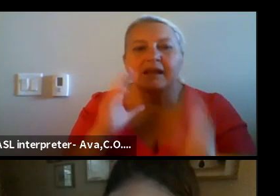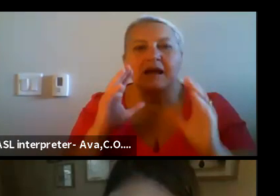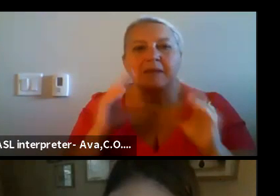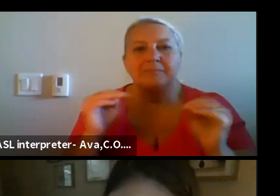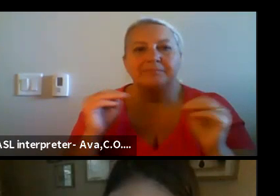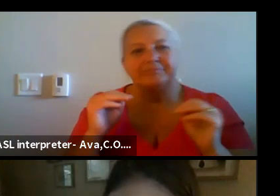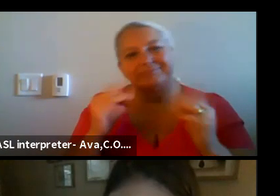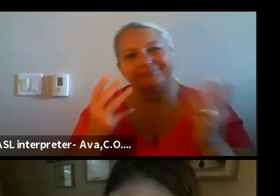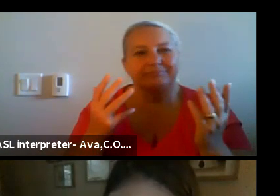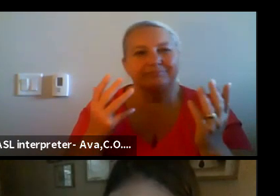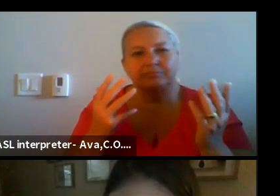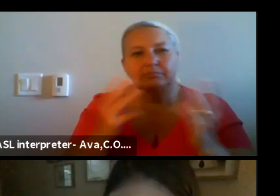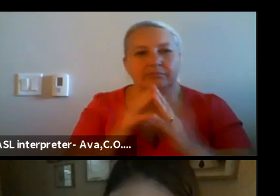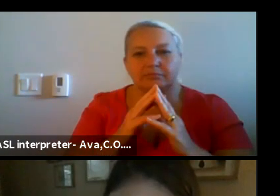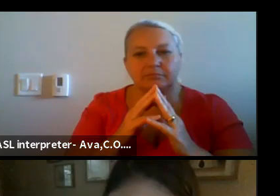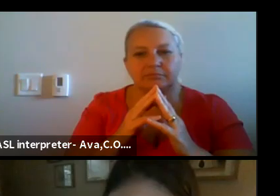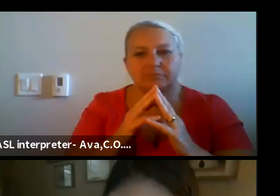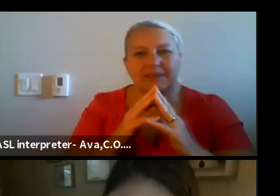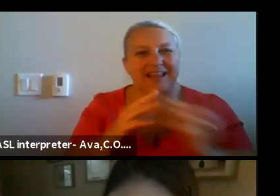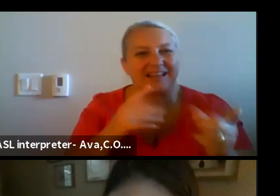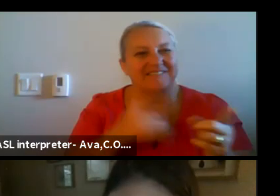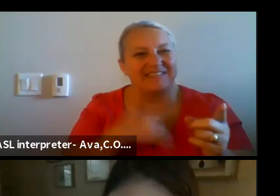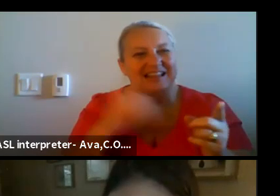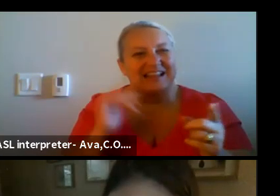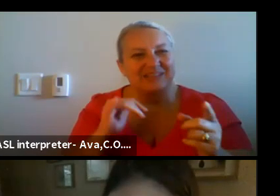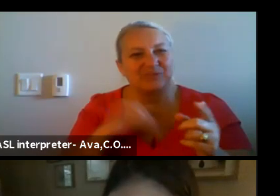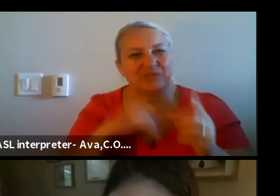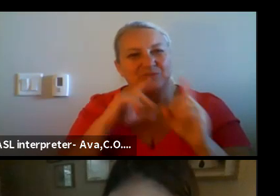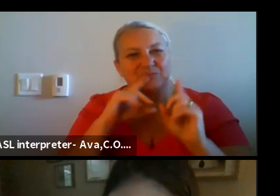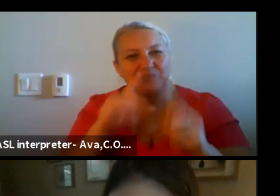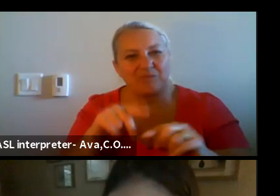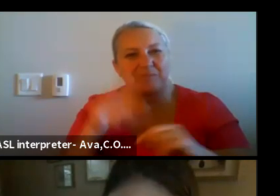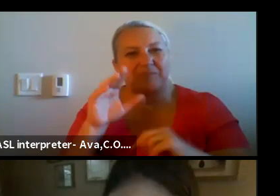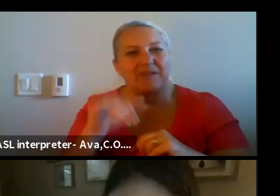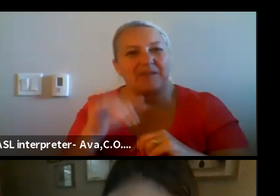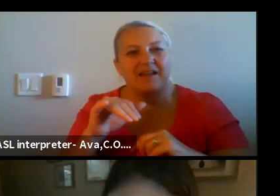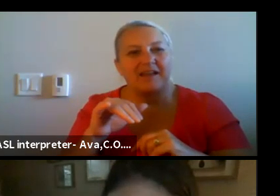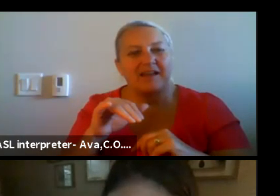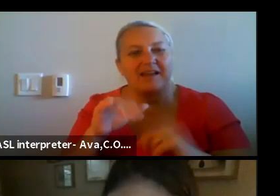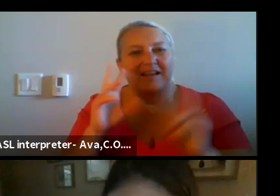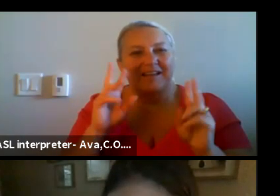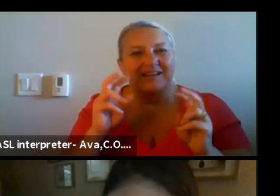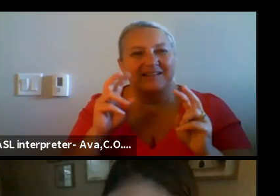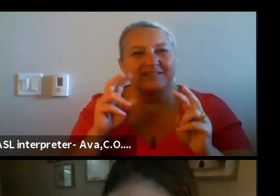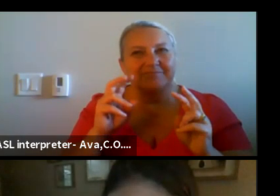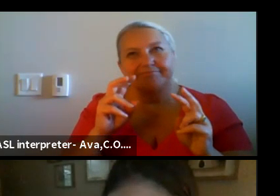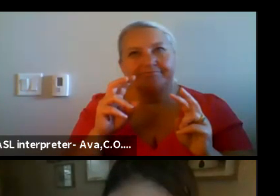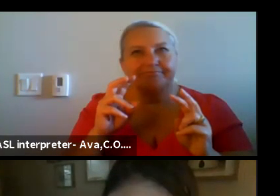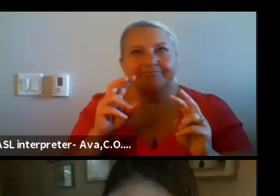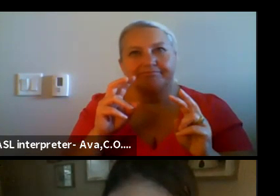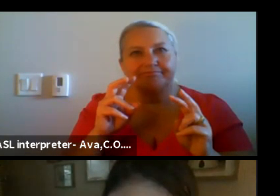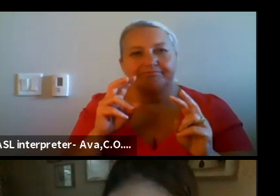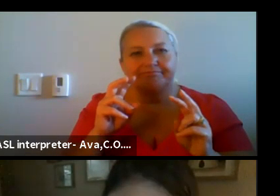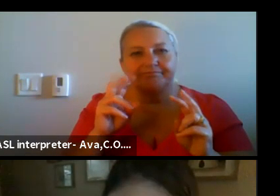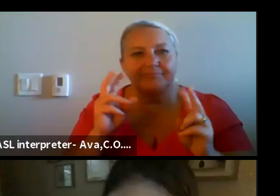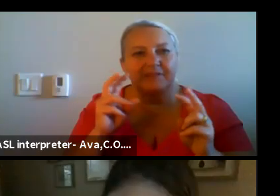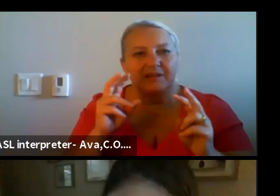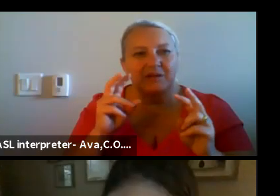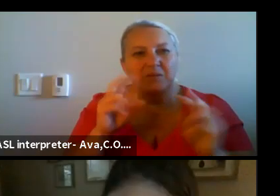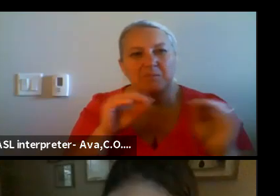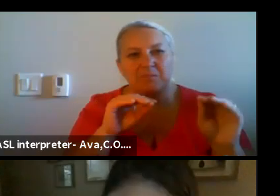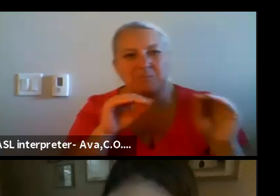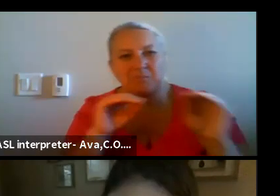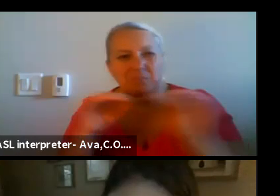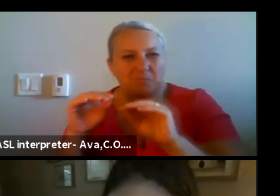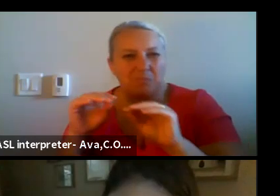I sort of feel like just responding to this by moving. And I also want to, just because of